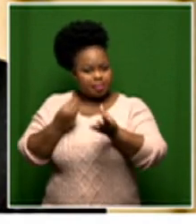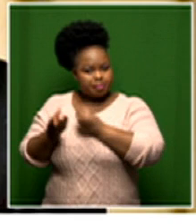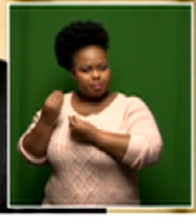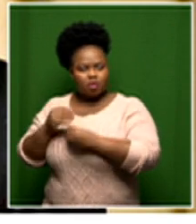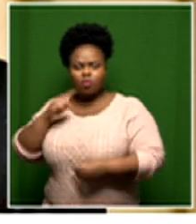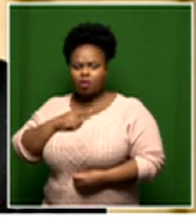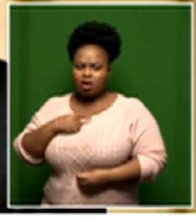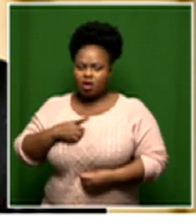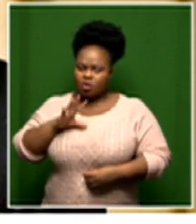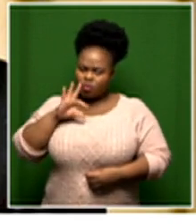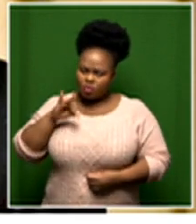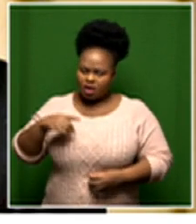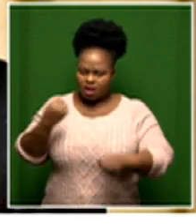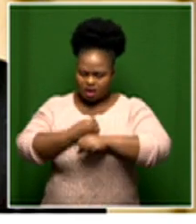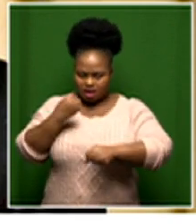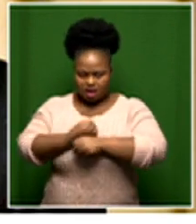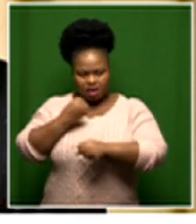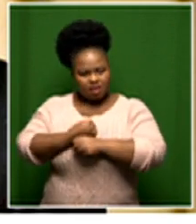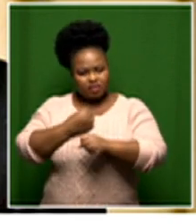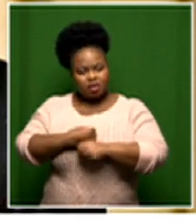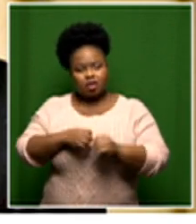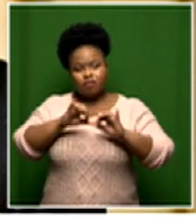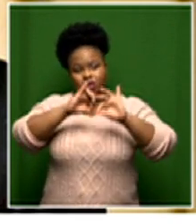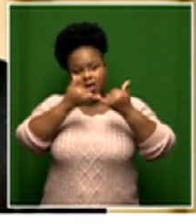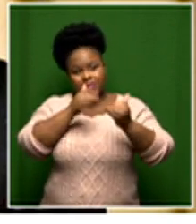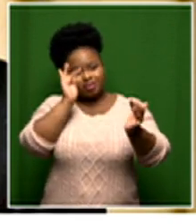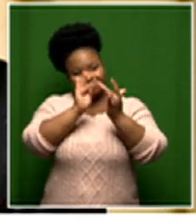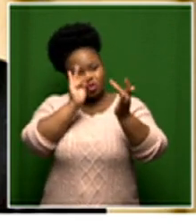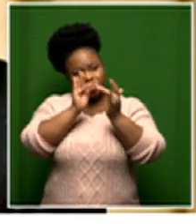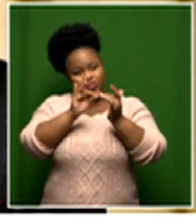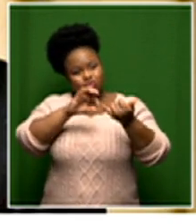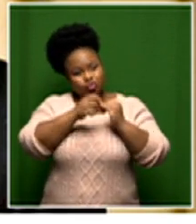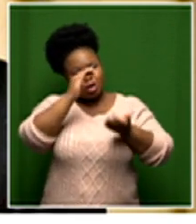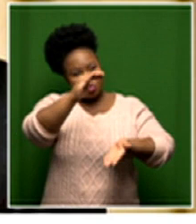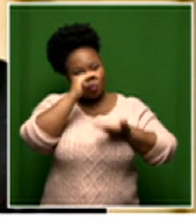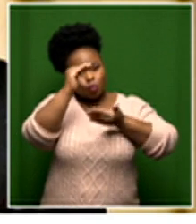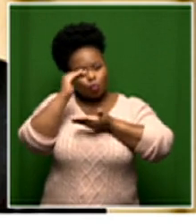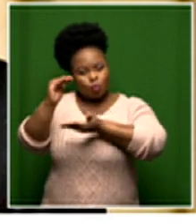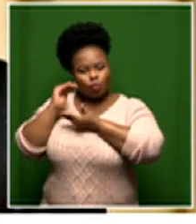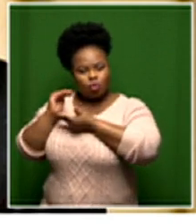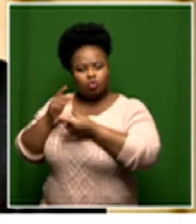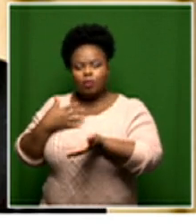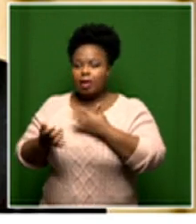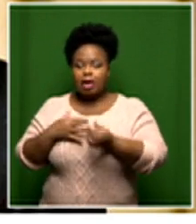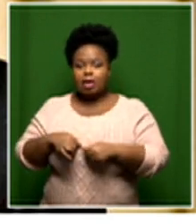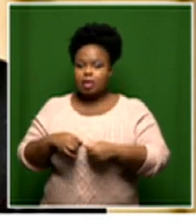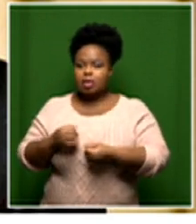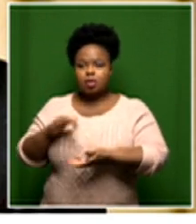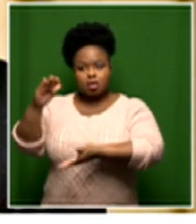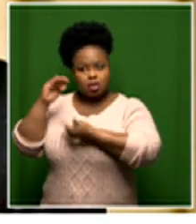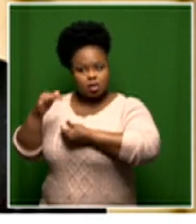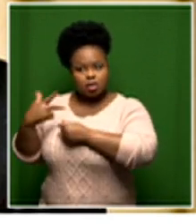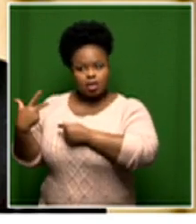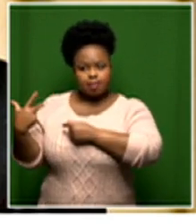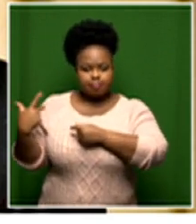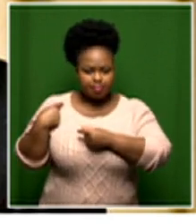doing every day and night to reach out to these companies to actually try and secure. So whatever batch we are able to secure, we are then able